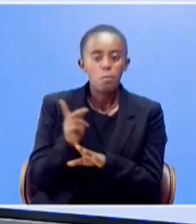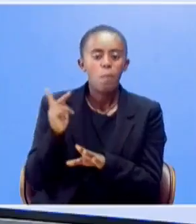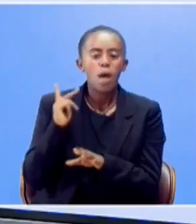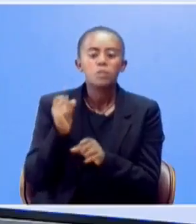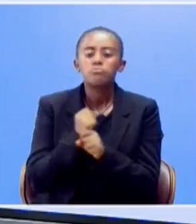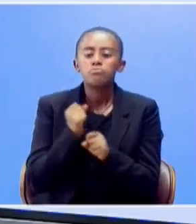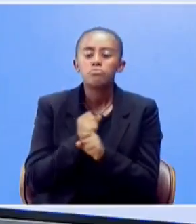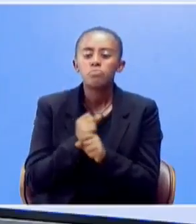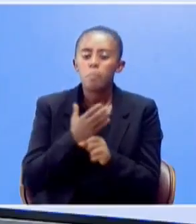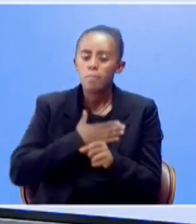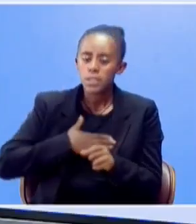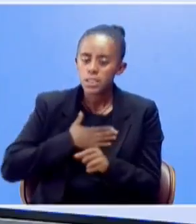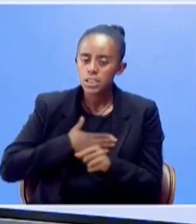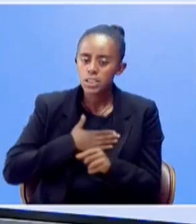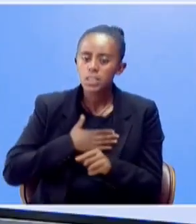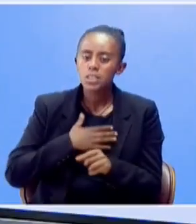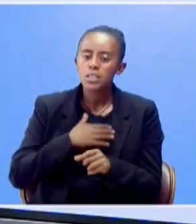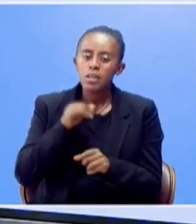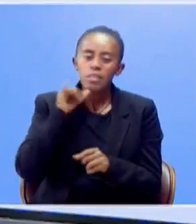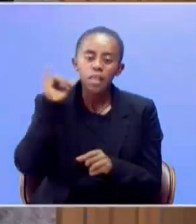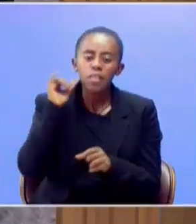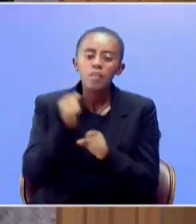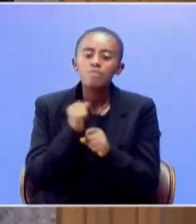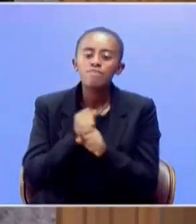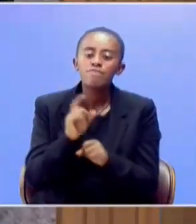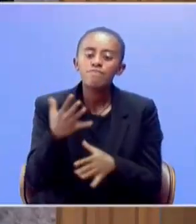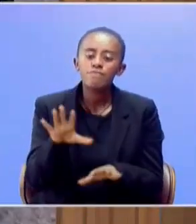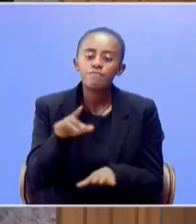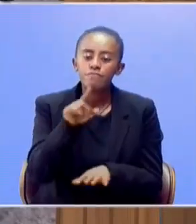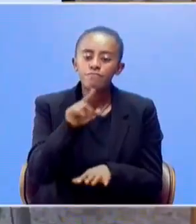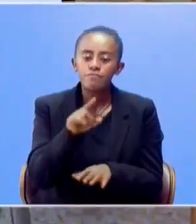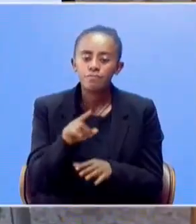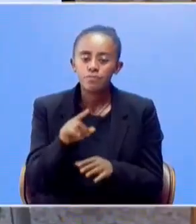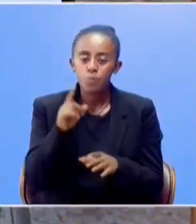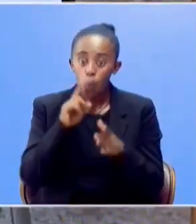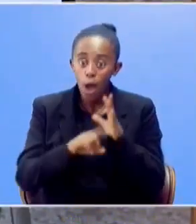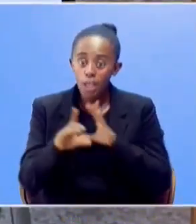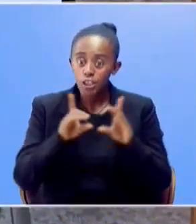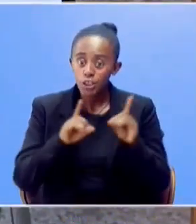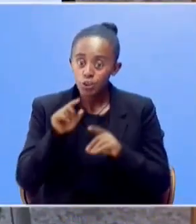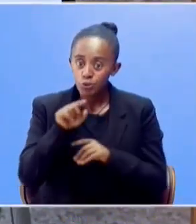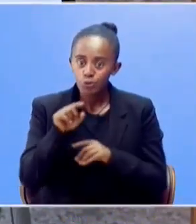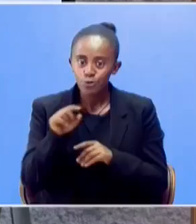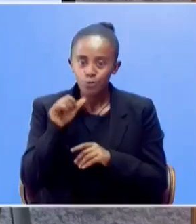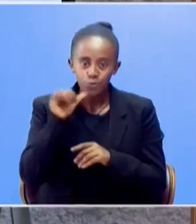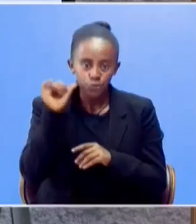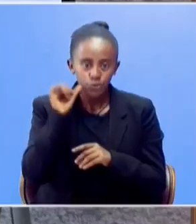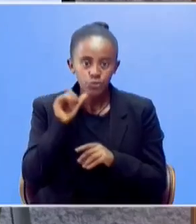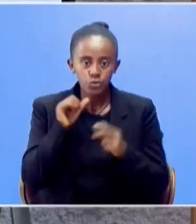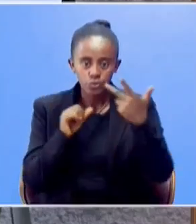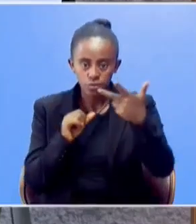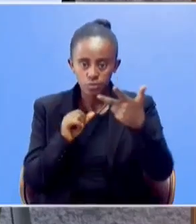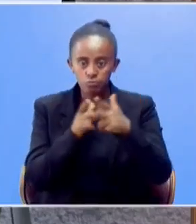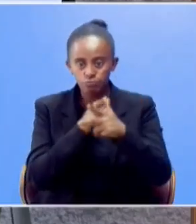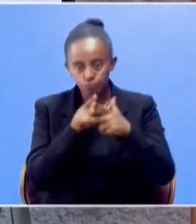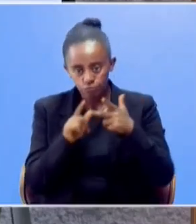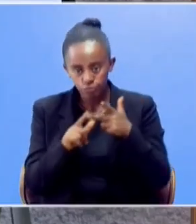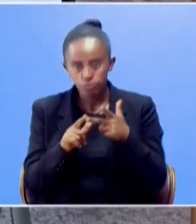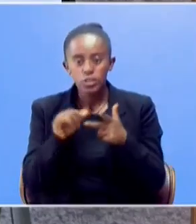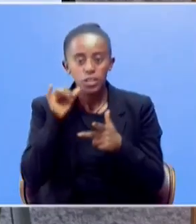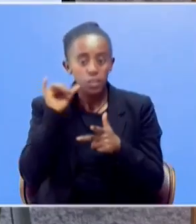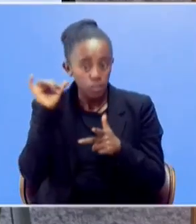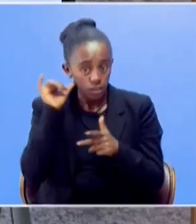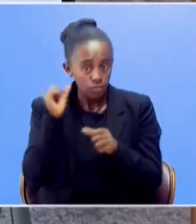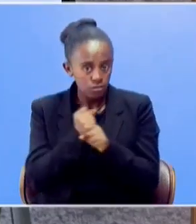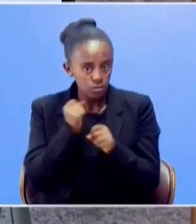Please tell me, what did you do yesterday? This is for you. Write down 3 activities that you